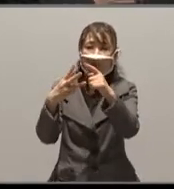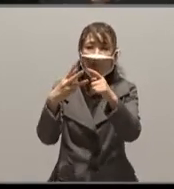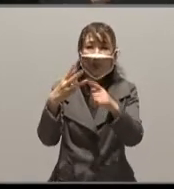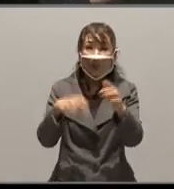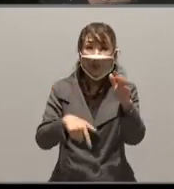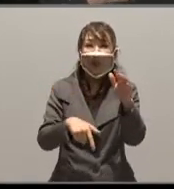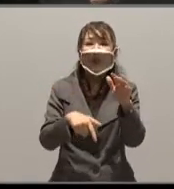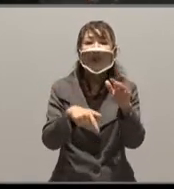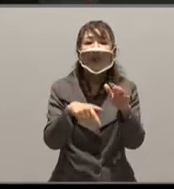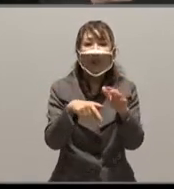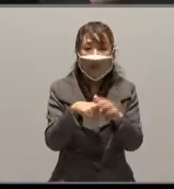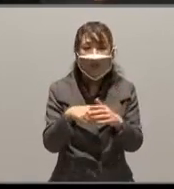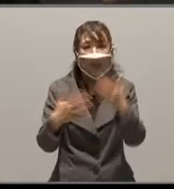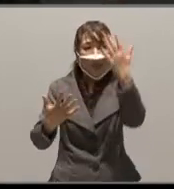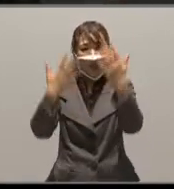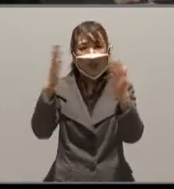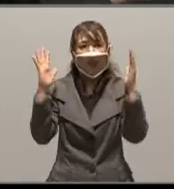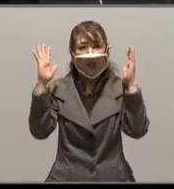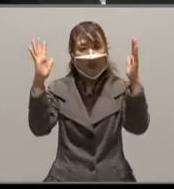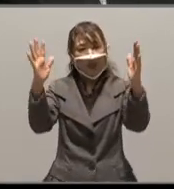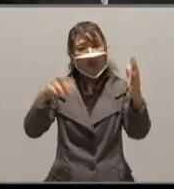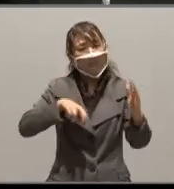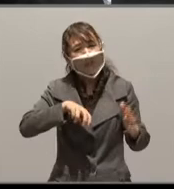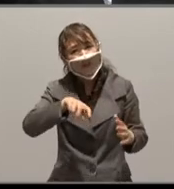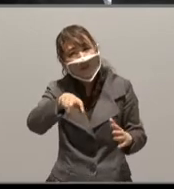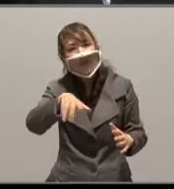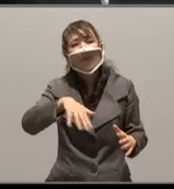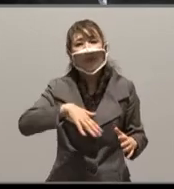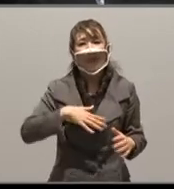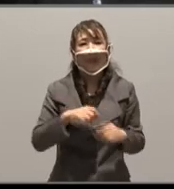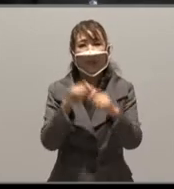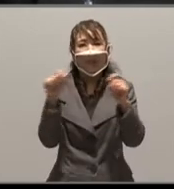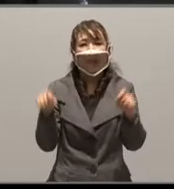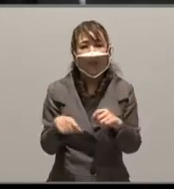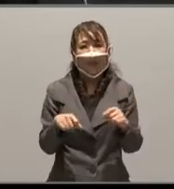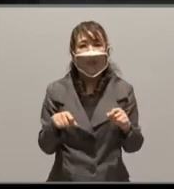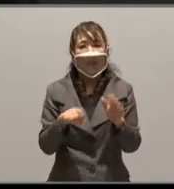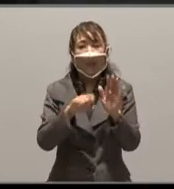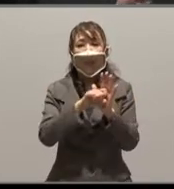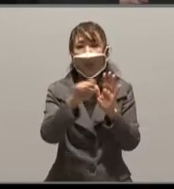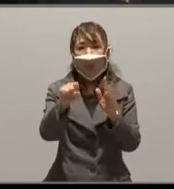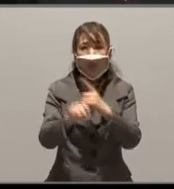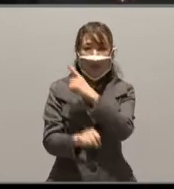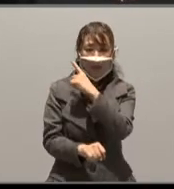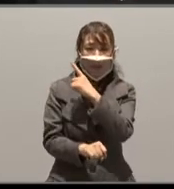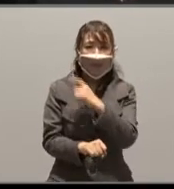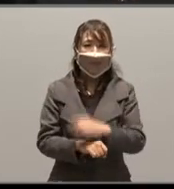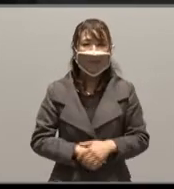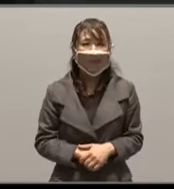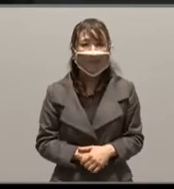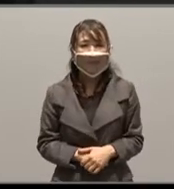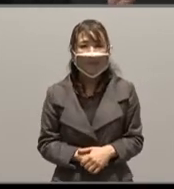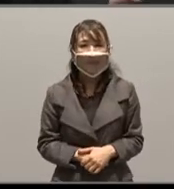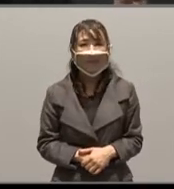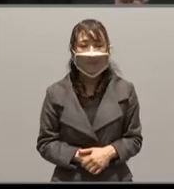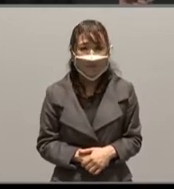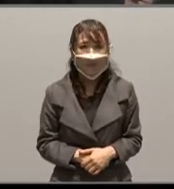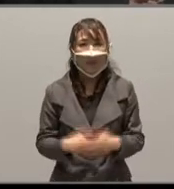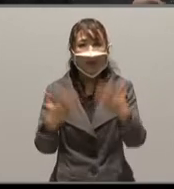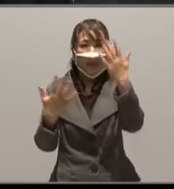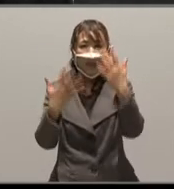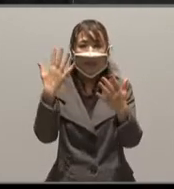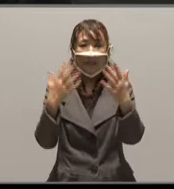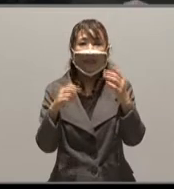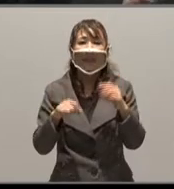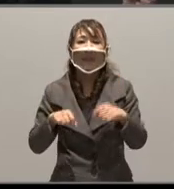types of stress hormones that was affected by forest bathing. Let's look at the data. Looking at the